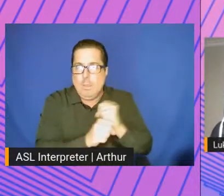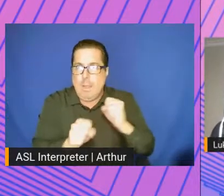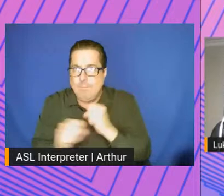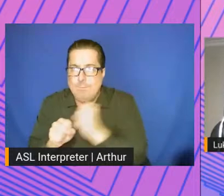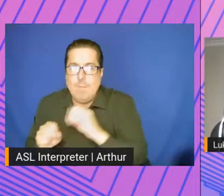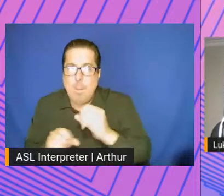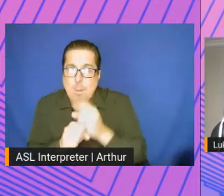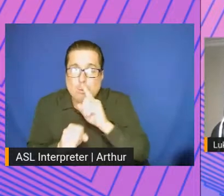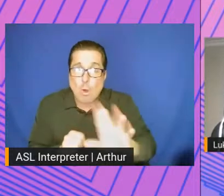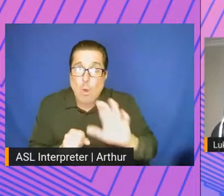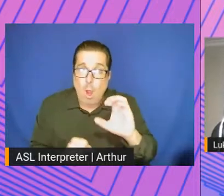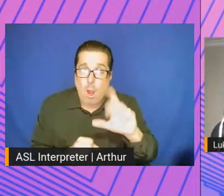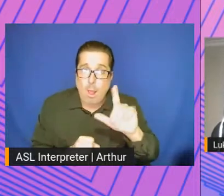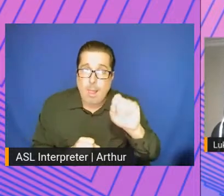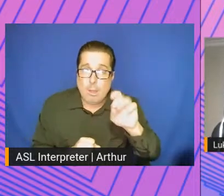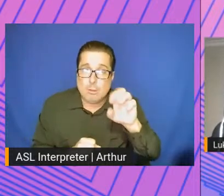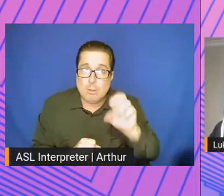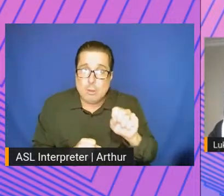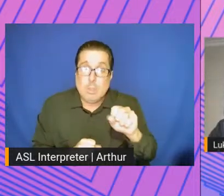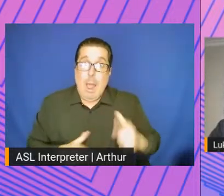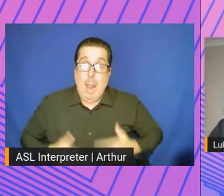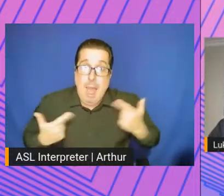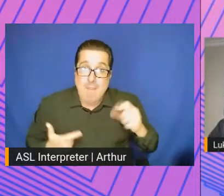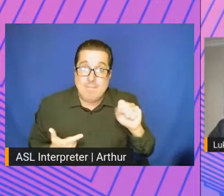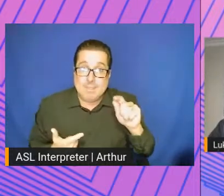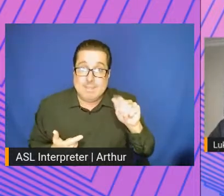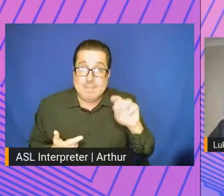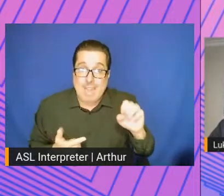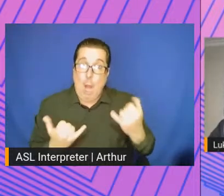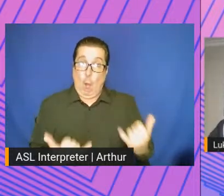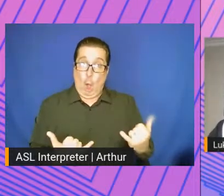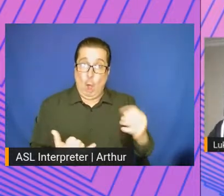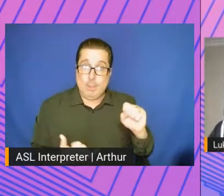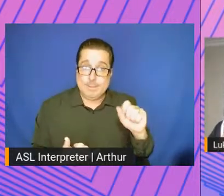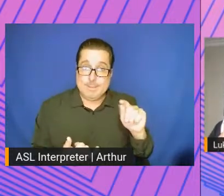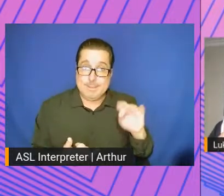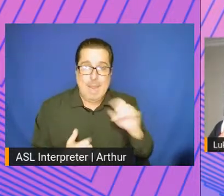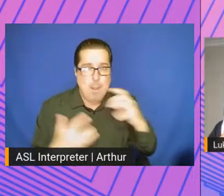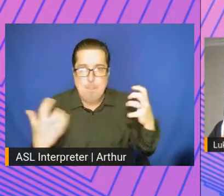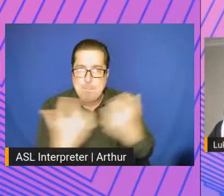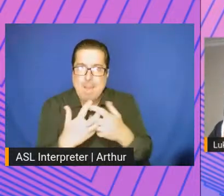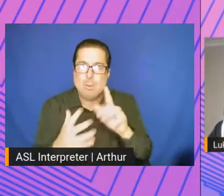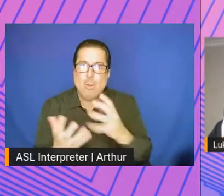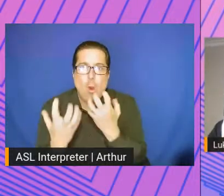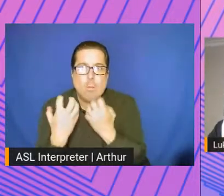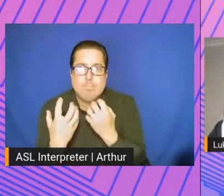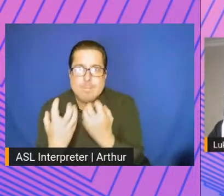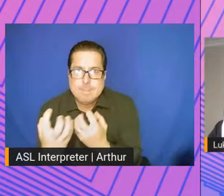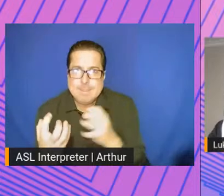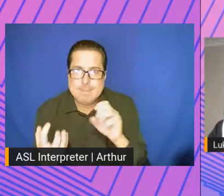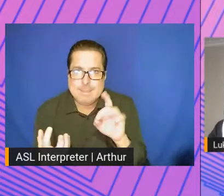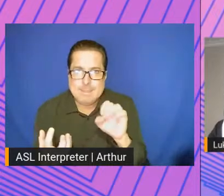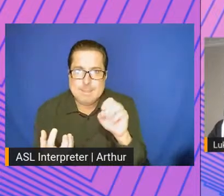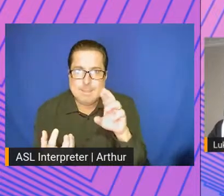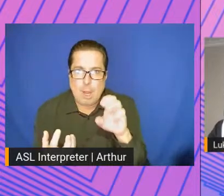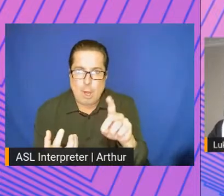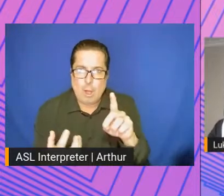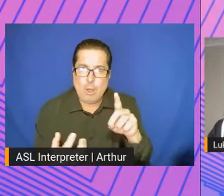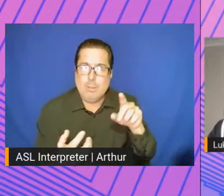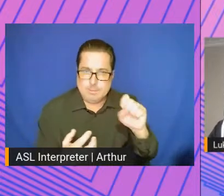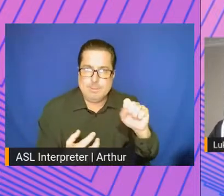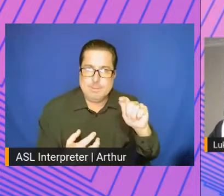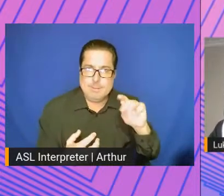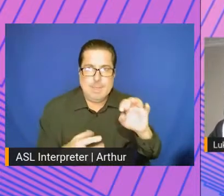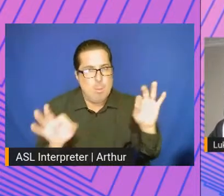cluster's live state or current state matches the desired state. So when you're making use, however, there's still